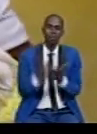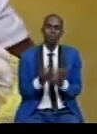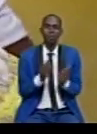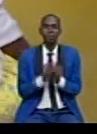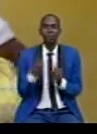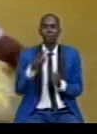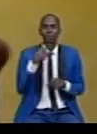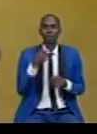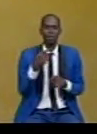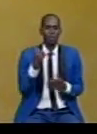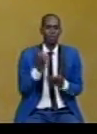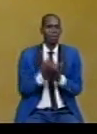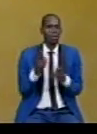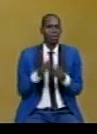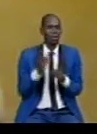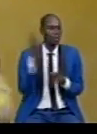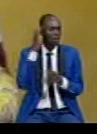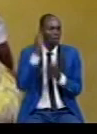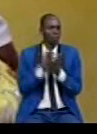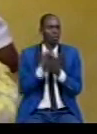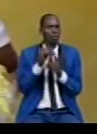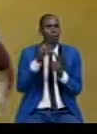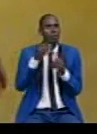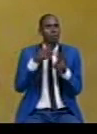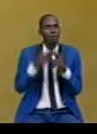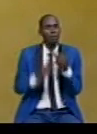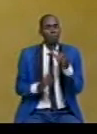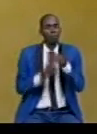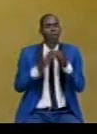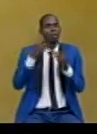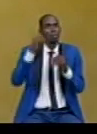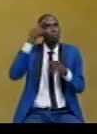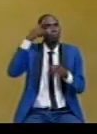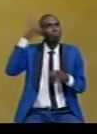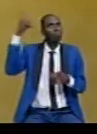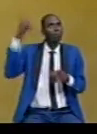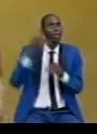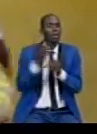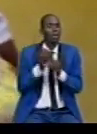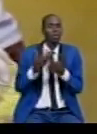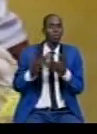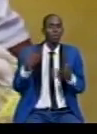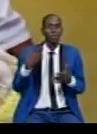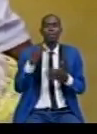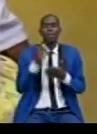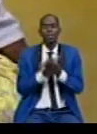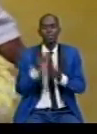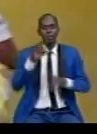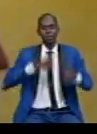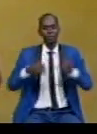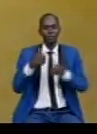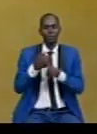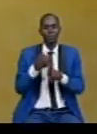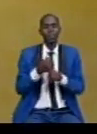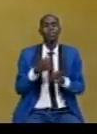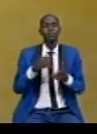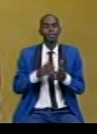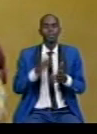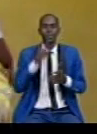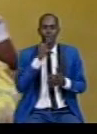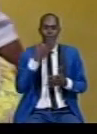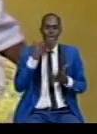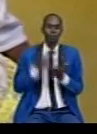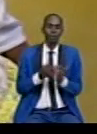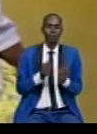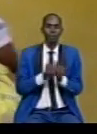say, amen. As I hear that word, I remember the dream immediately. I say, it is well with me. It is well with my family.